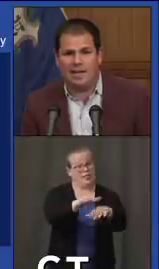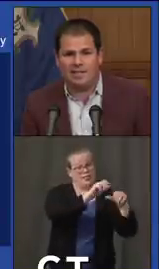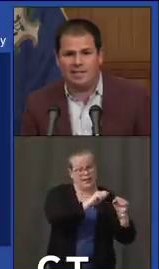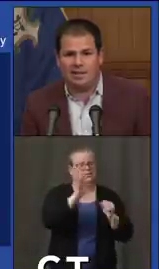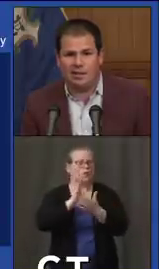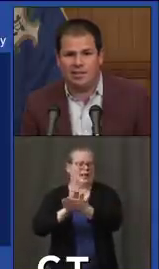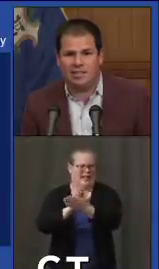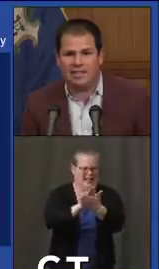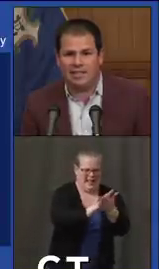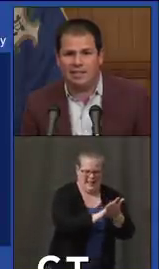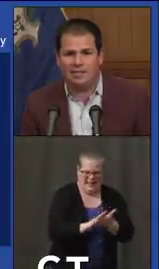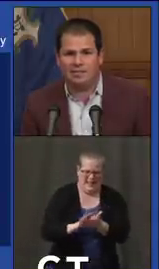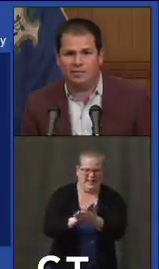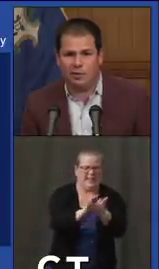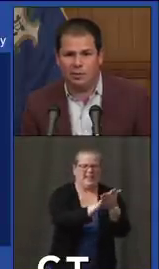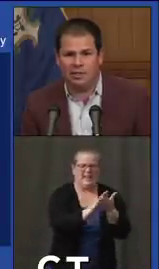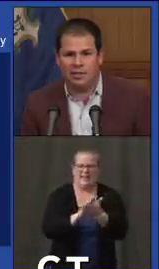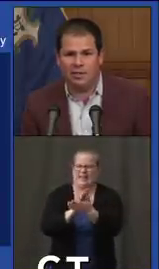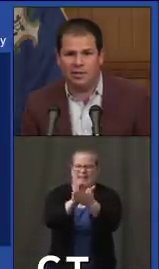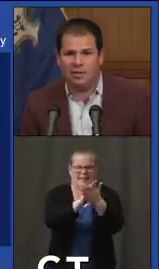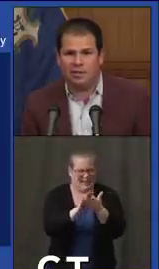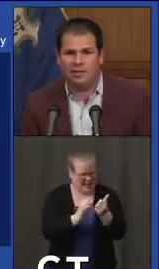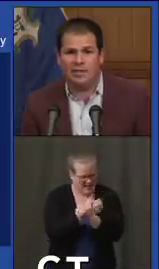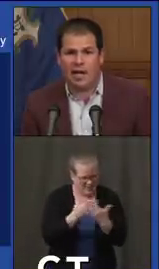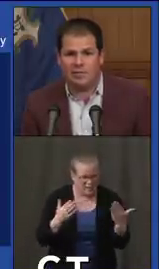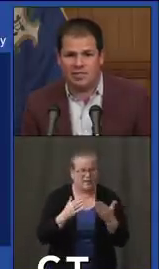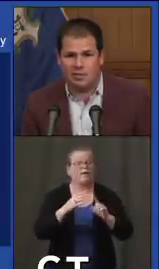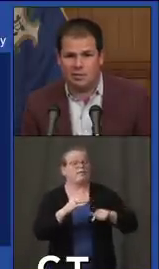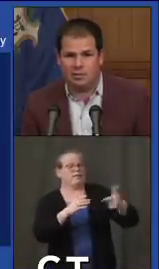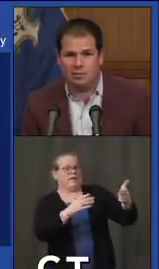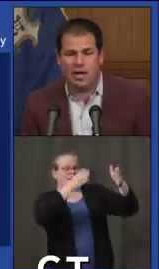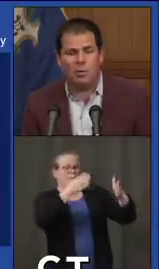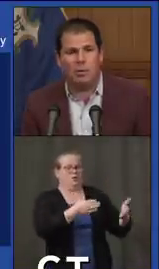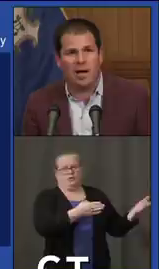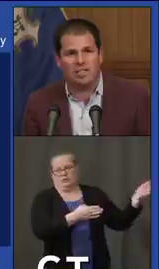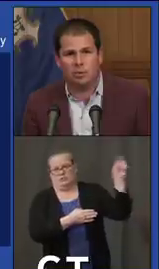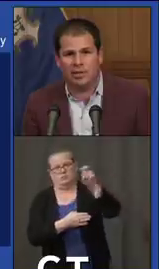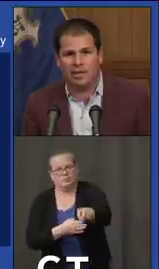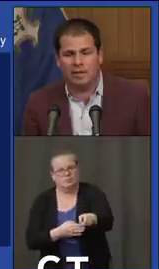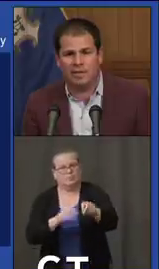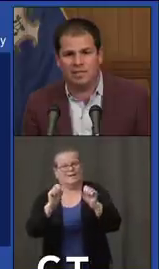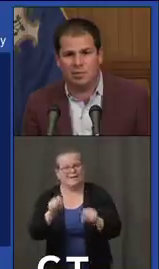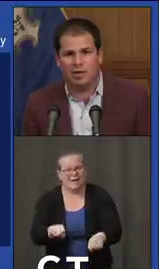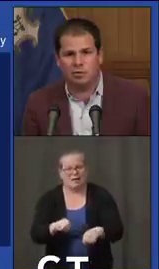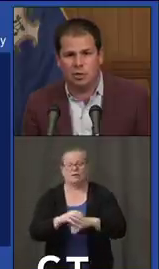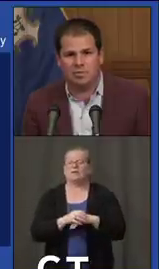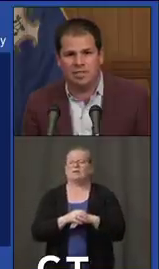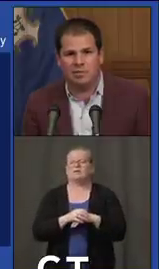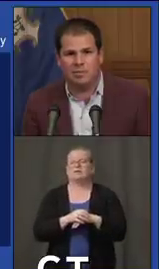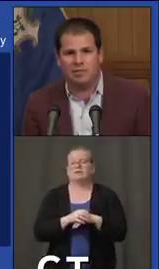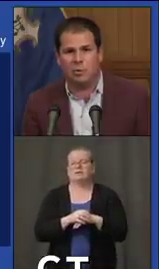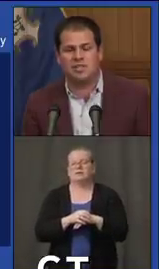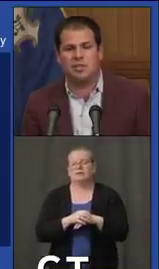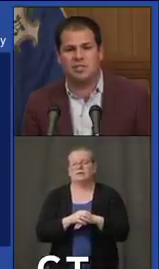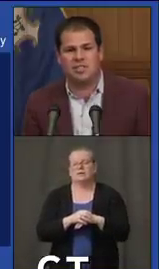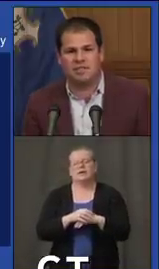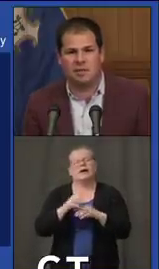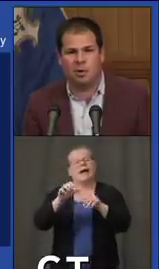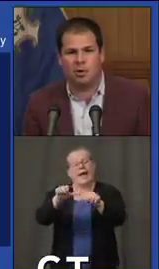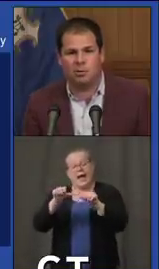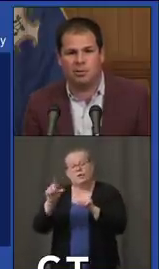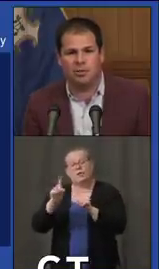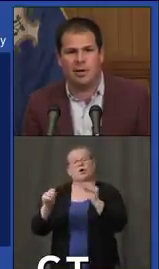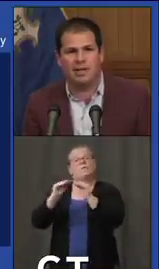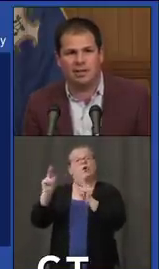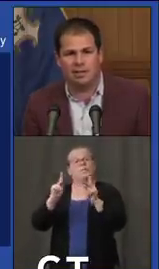then high contact areas cleaned frequently. Limit conversation where possible. Again, the spread of germs, even with workstations 6 feet